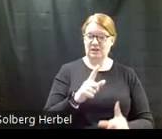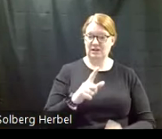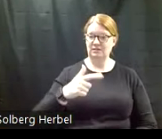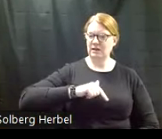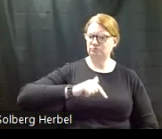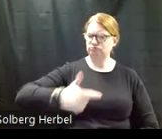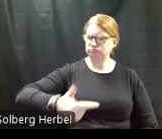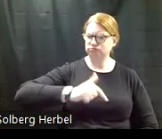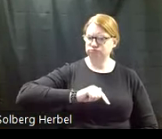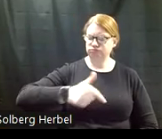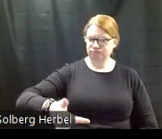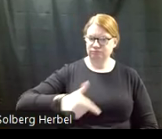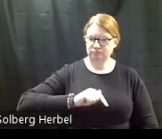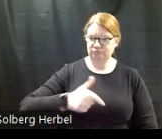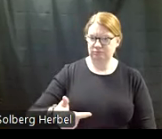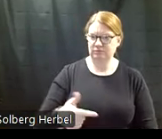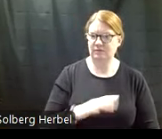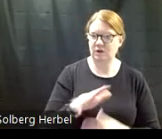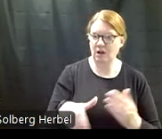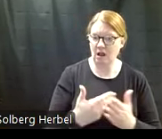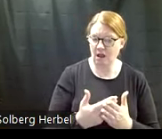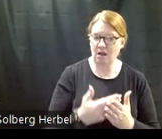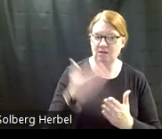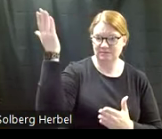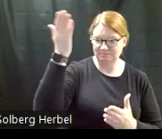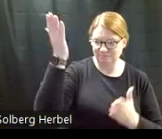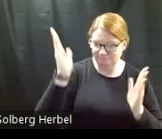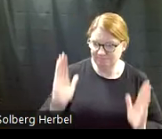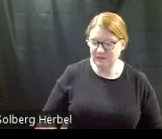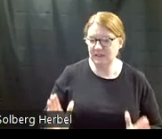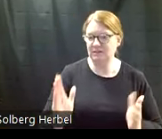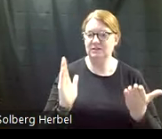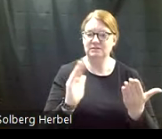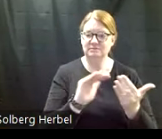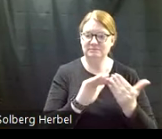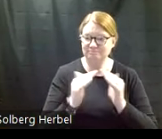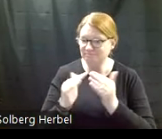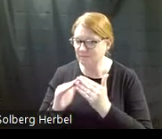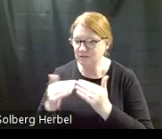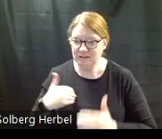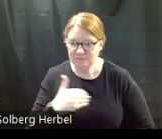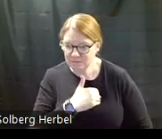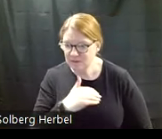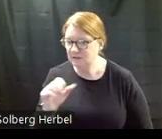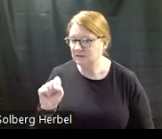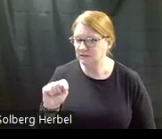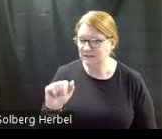our presenters, stakeholders, and community members all communicate and support each other during the session.